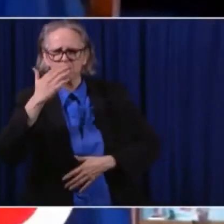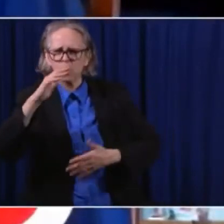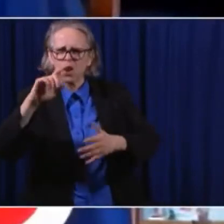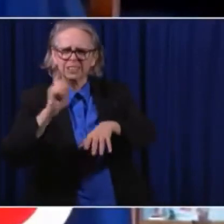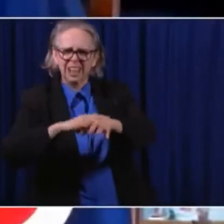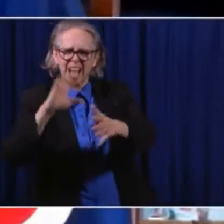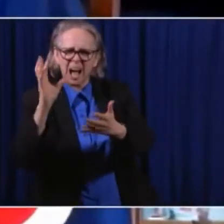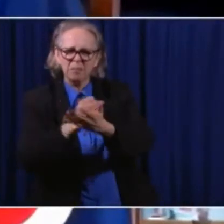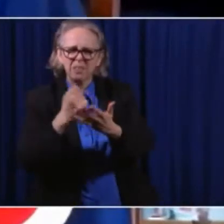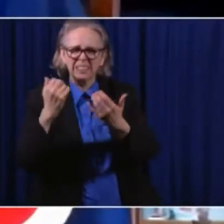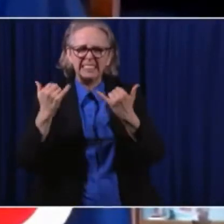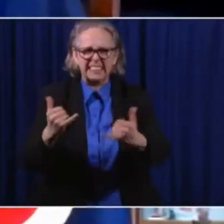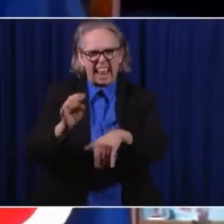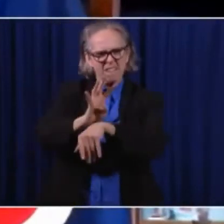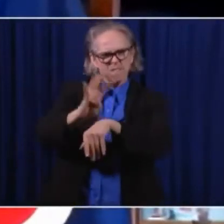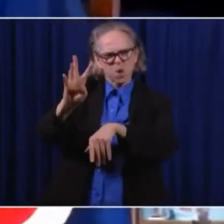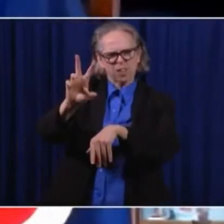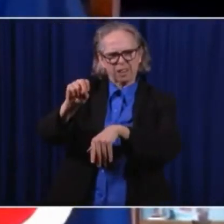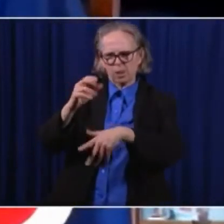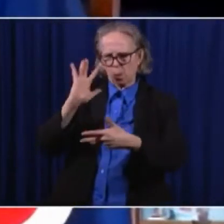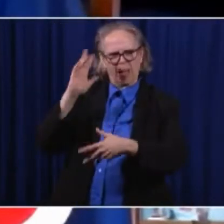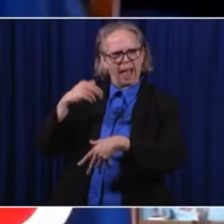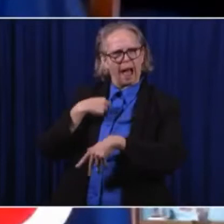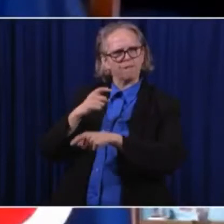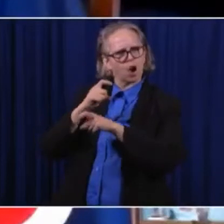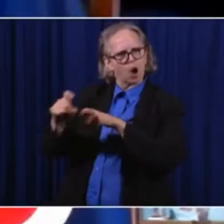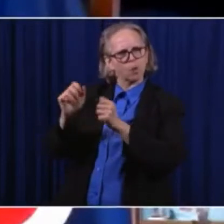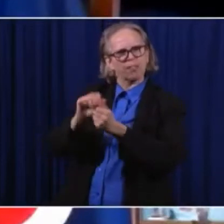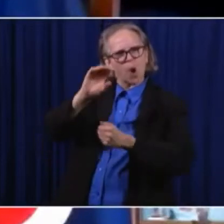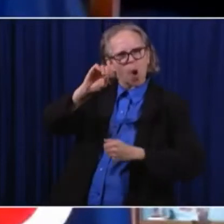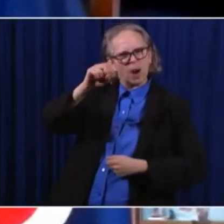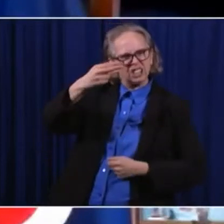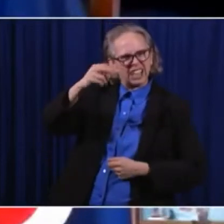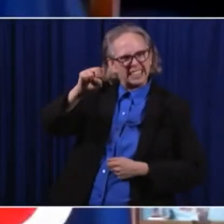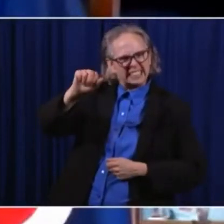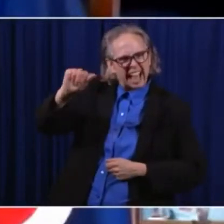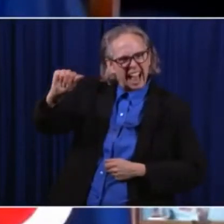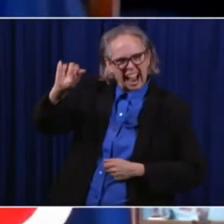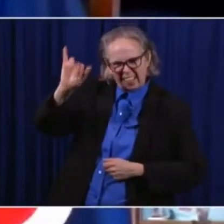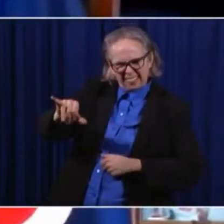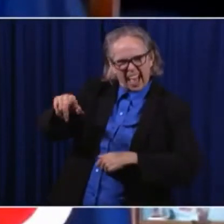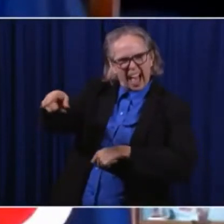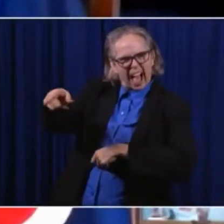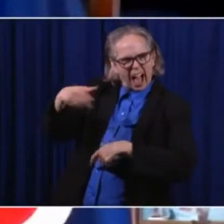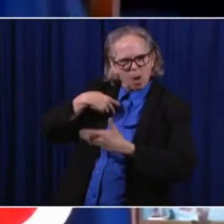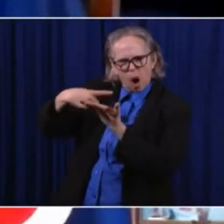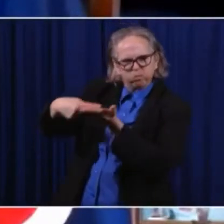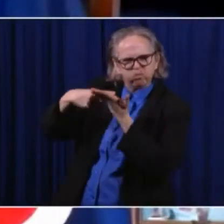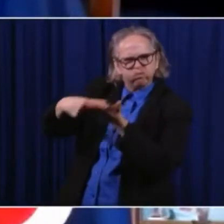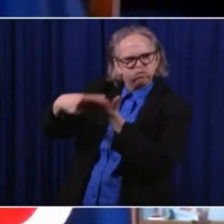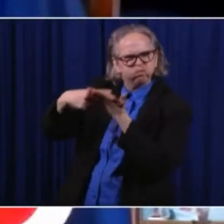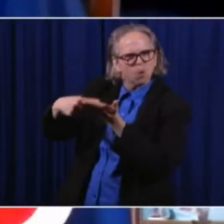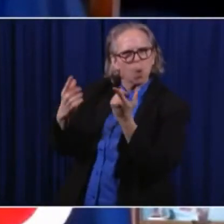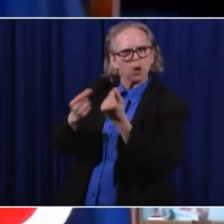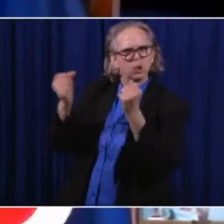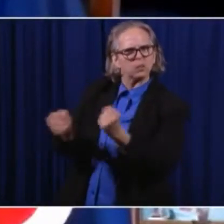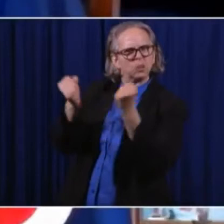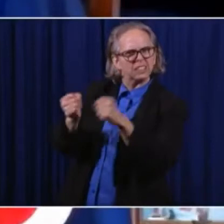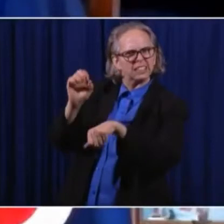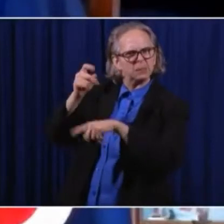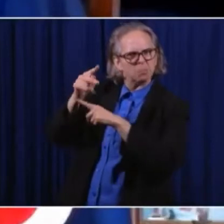4:30 to get an update of some interactions that they've had as an association to talk about the